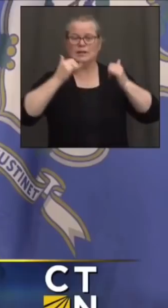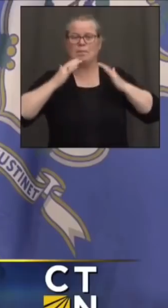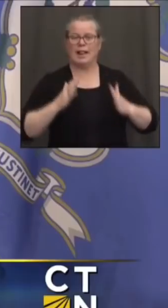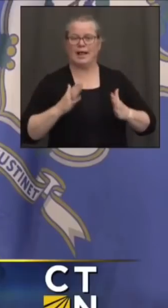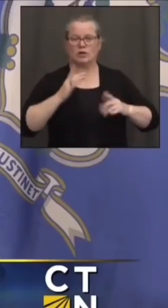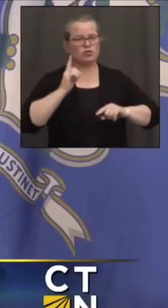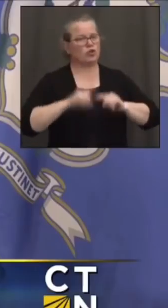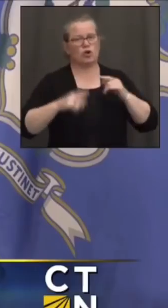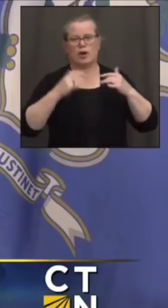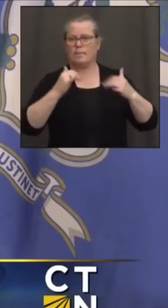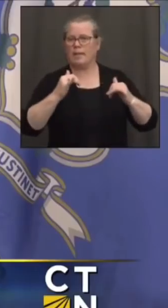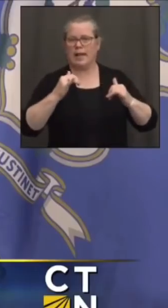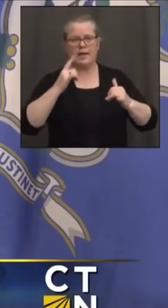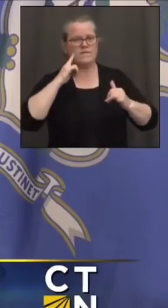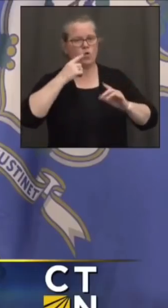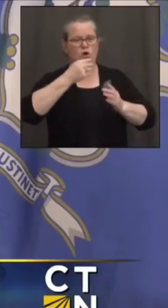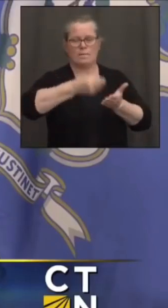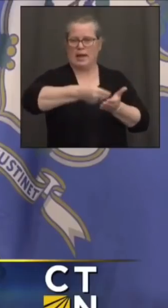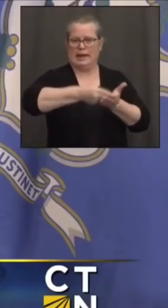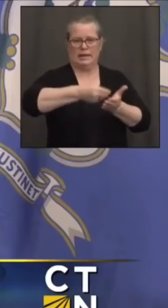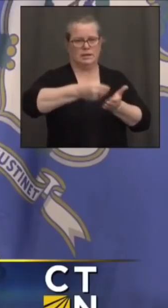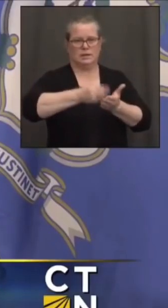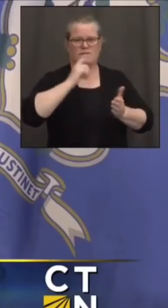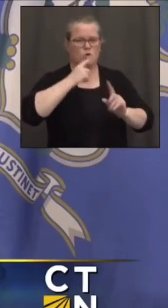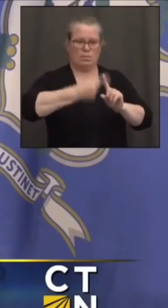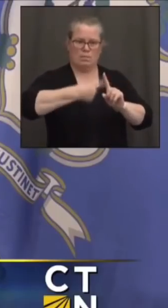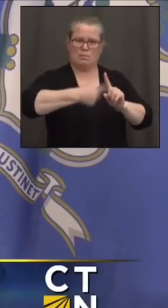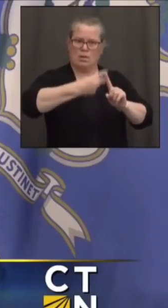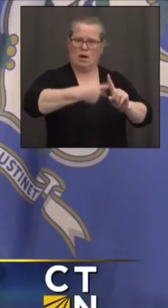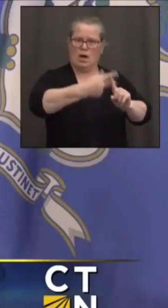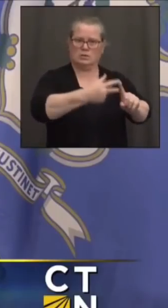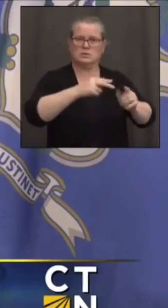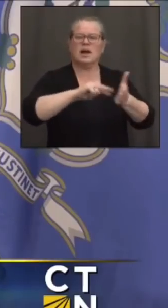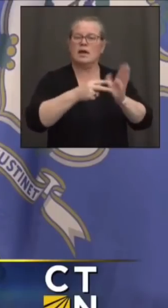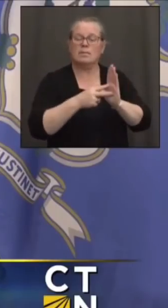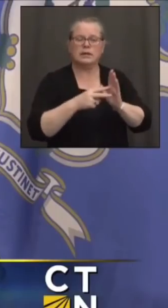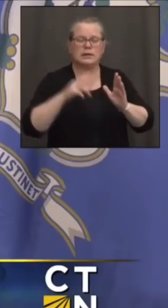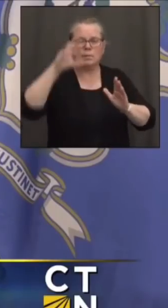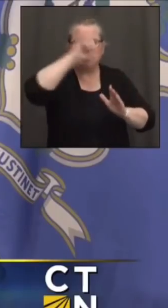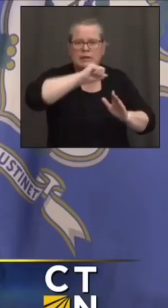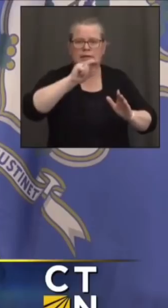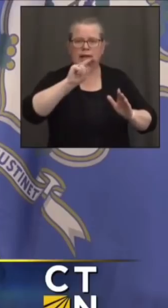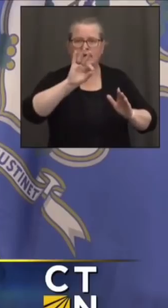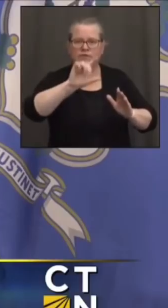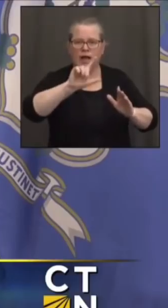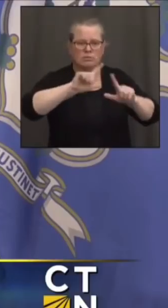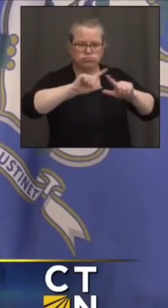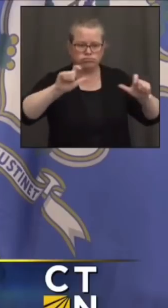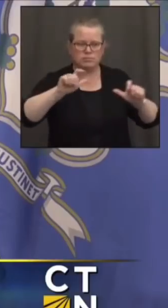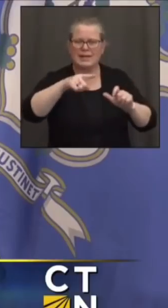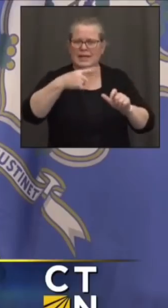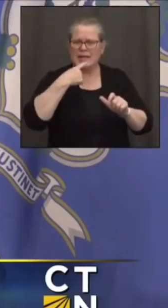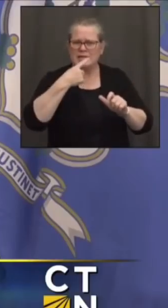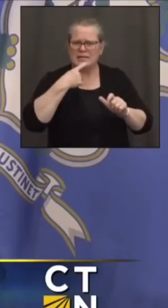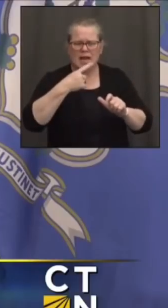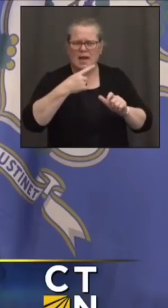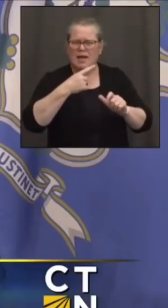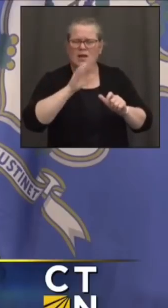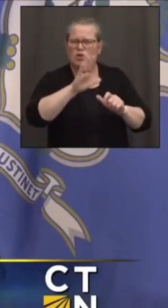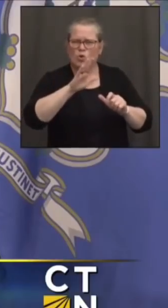the sites for months, and that means that they would miss out on NFL. They say that your administration did not work with them